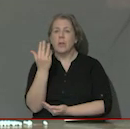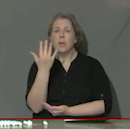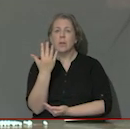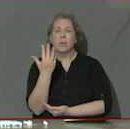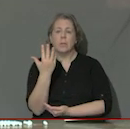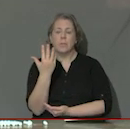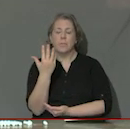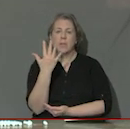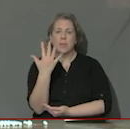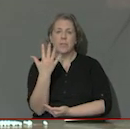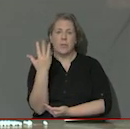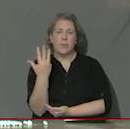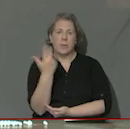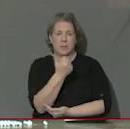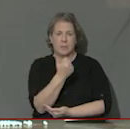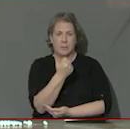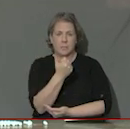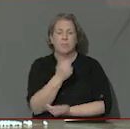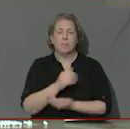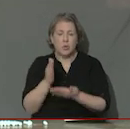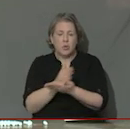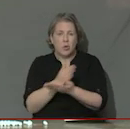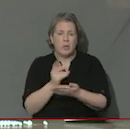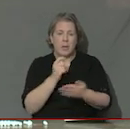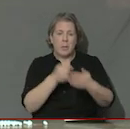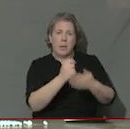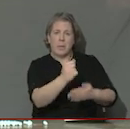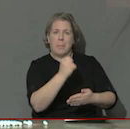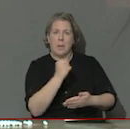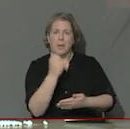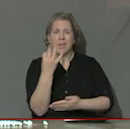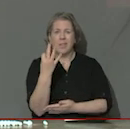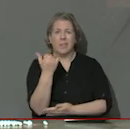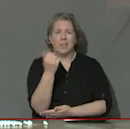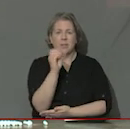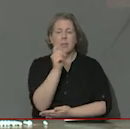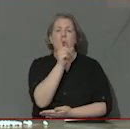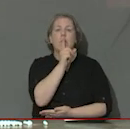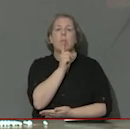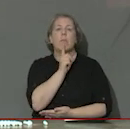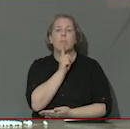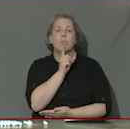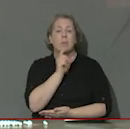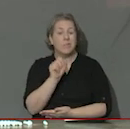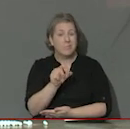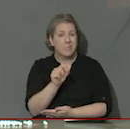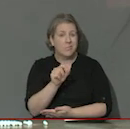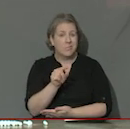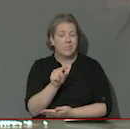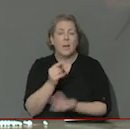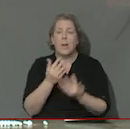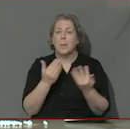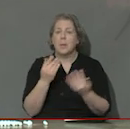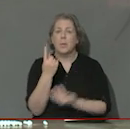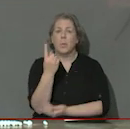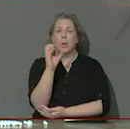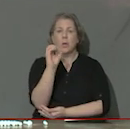Okay, so that shares bought back, the 360,000, will be